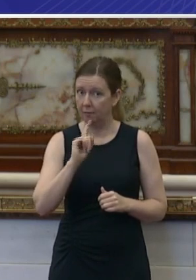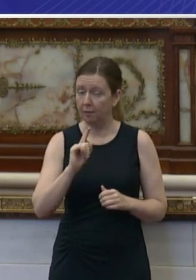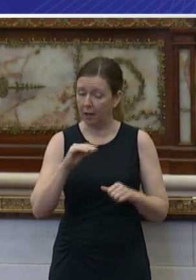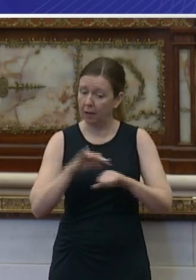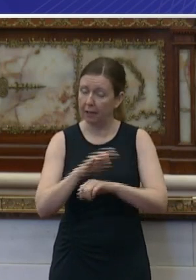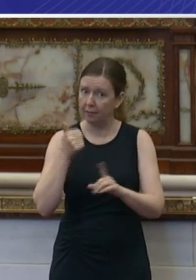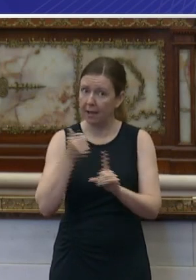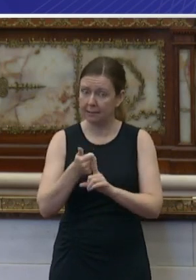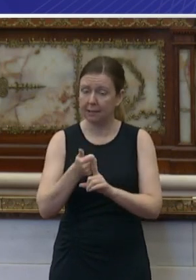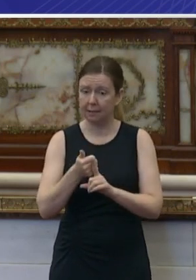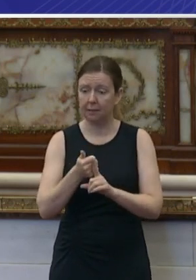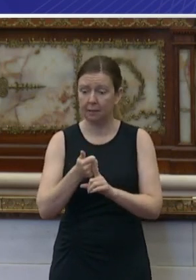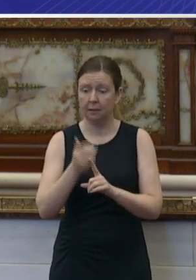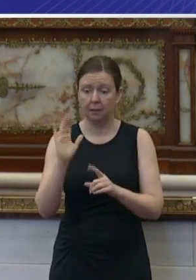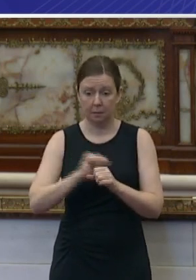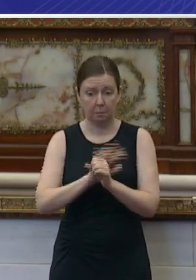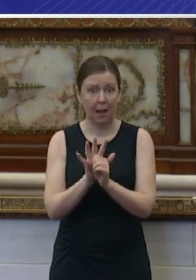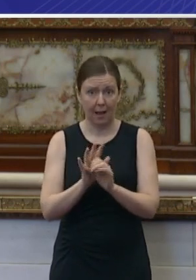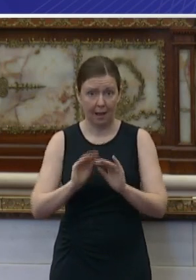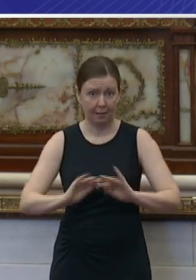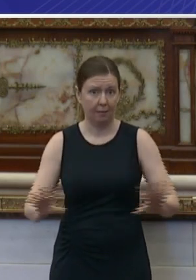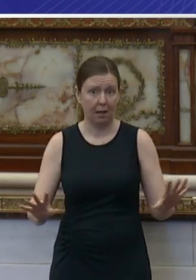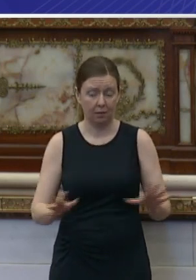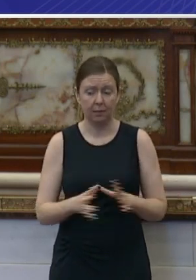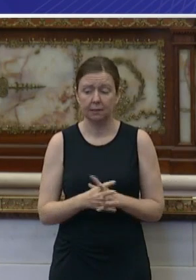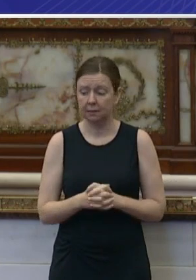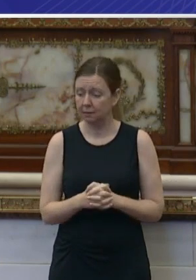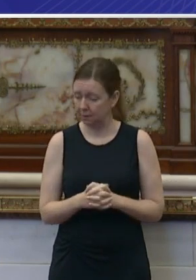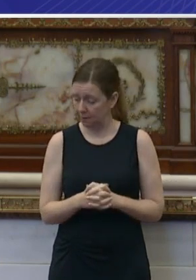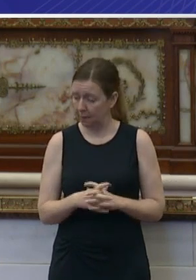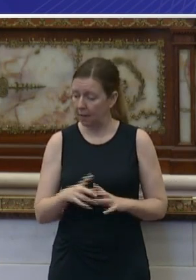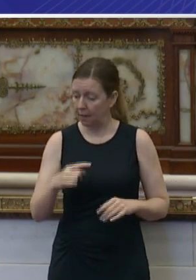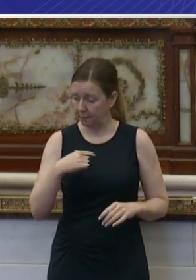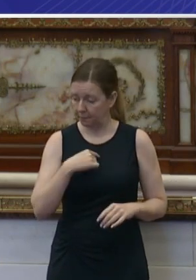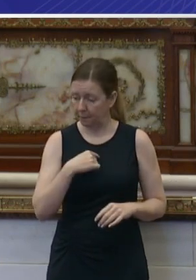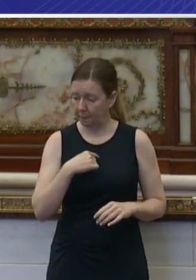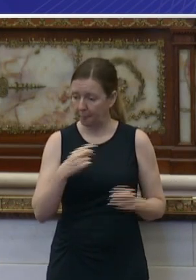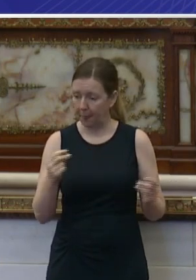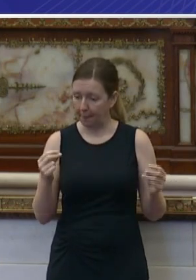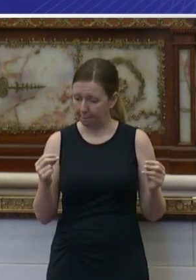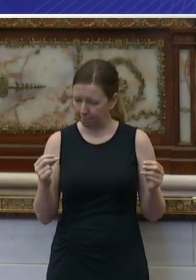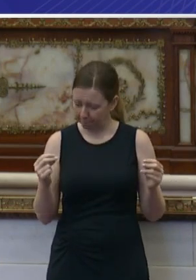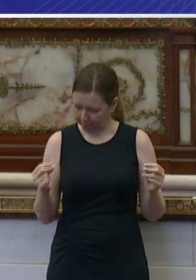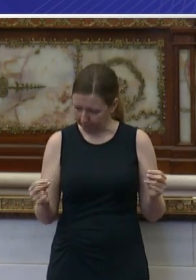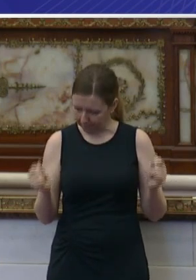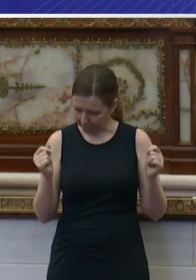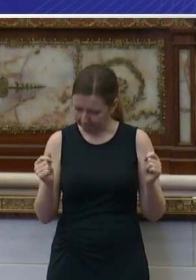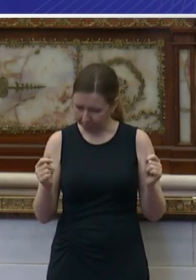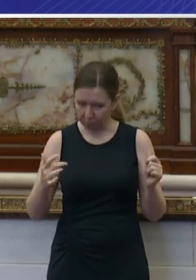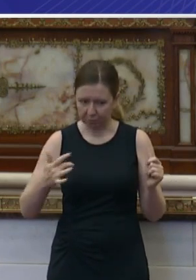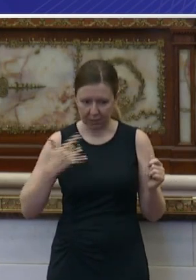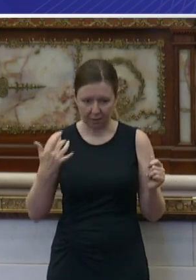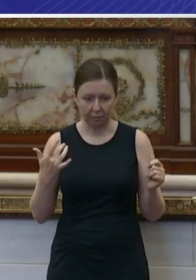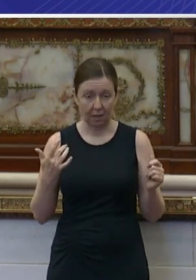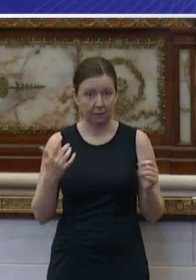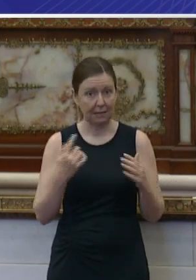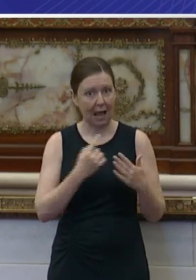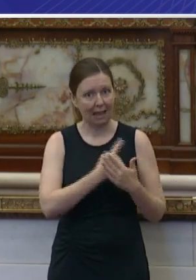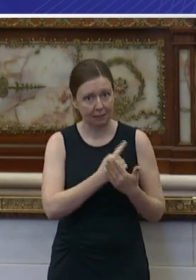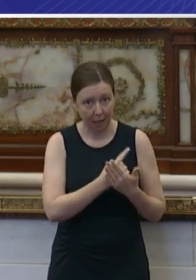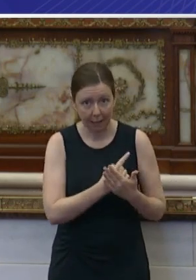affected by the coronavirus when it hit, and I immediately felt a sense of